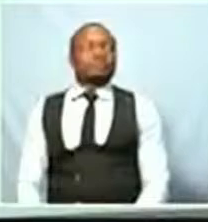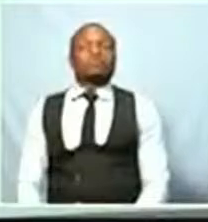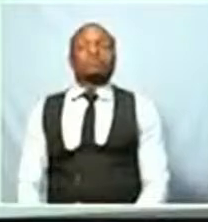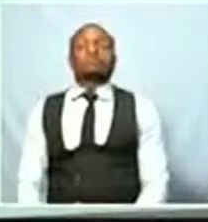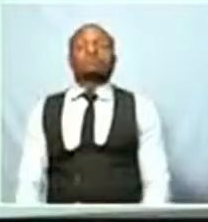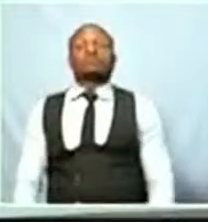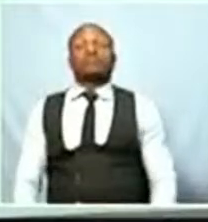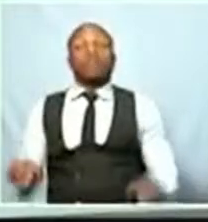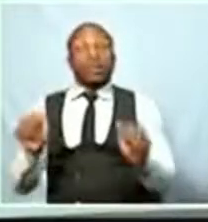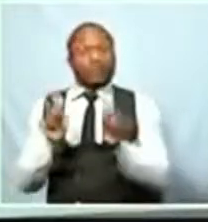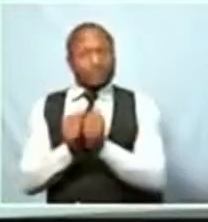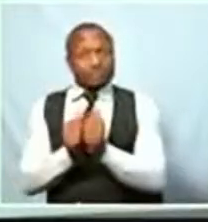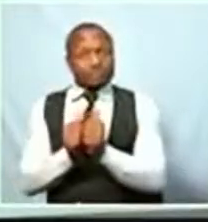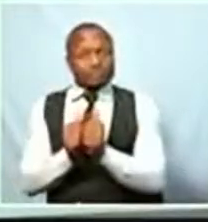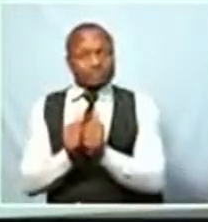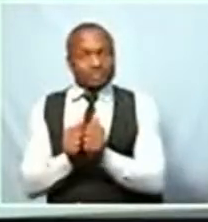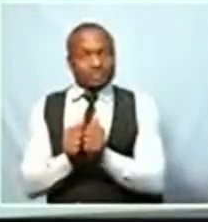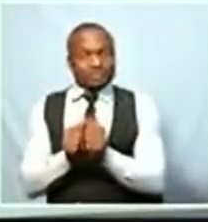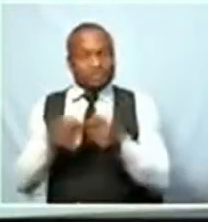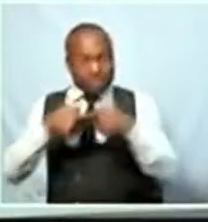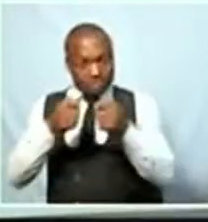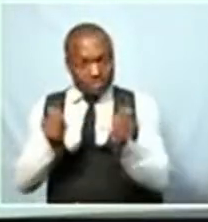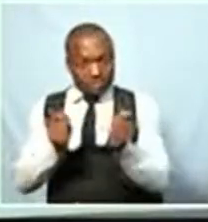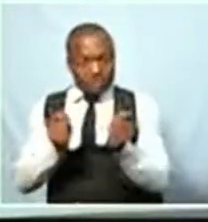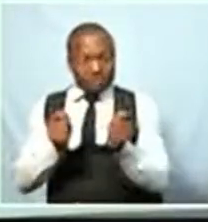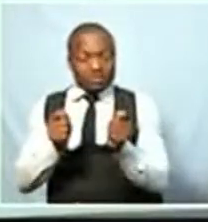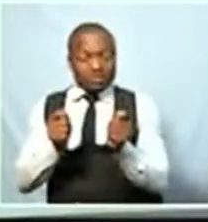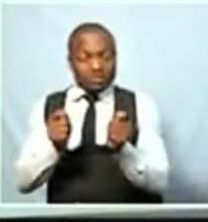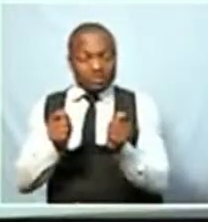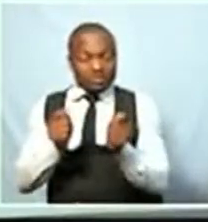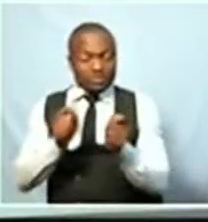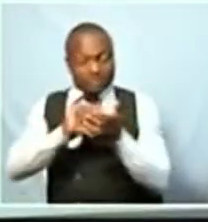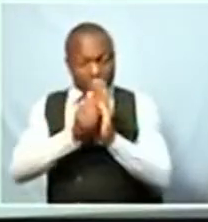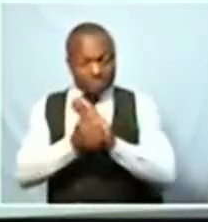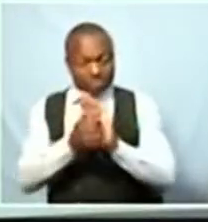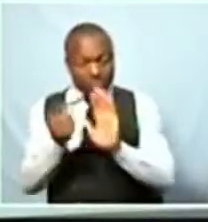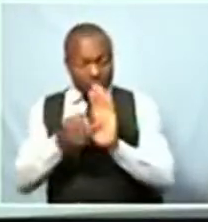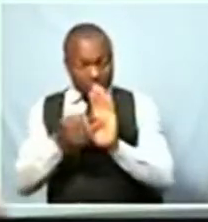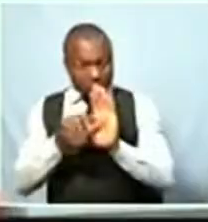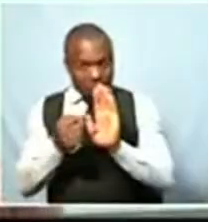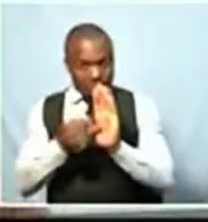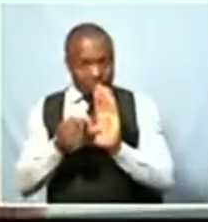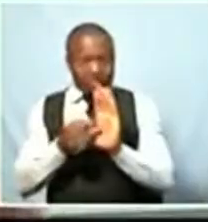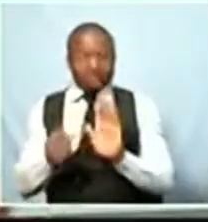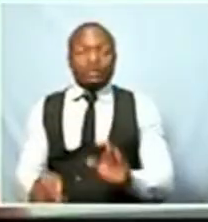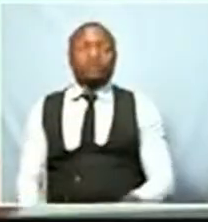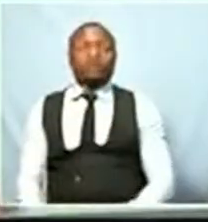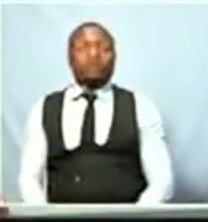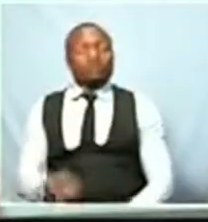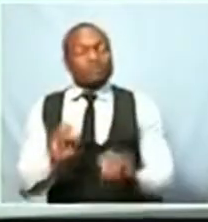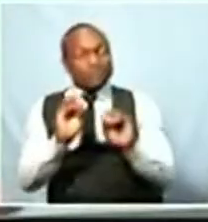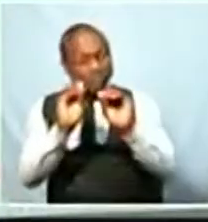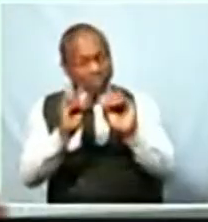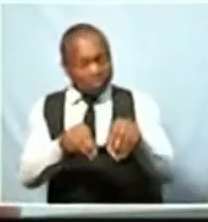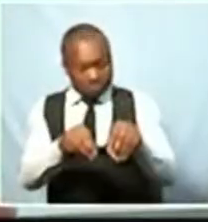So, with the operationalization of this Public Audit Act and putting the